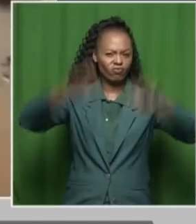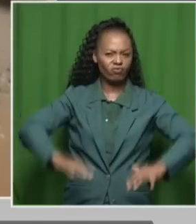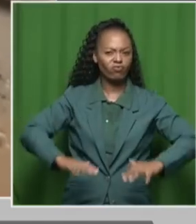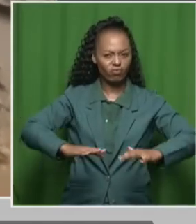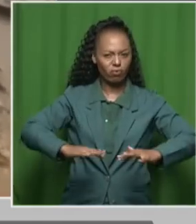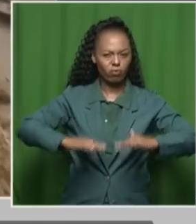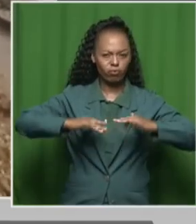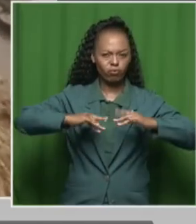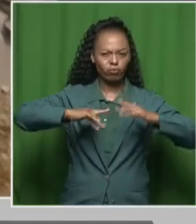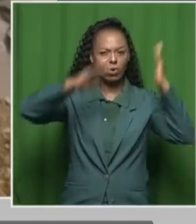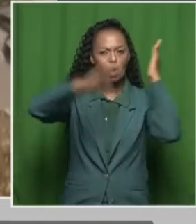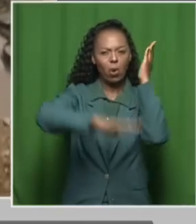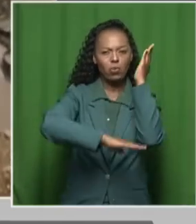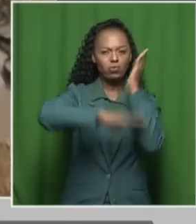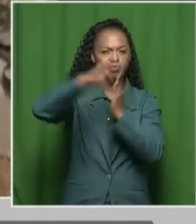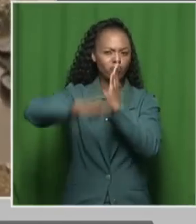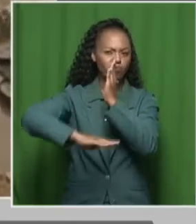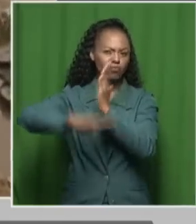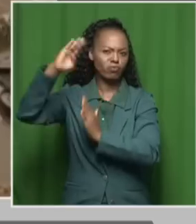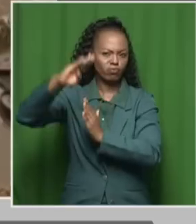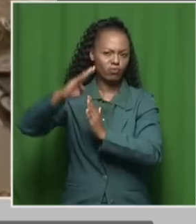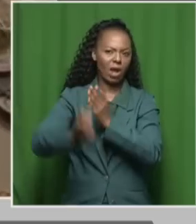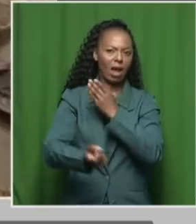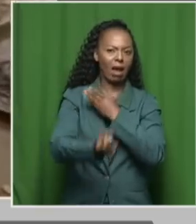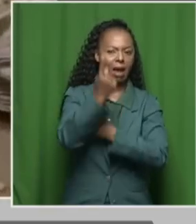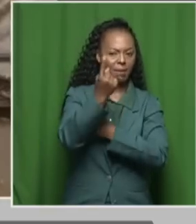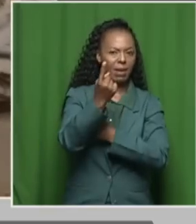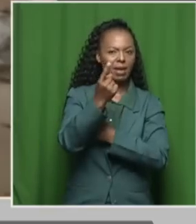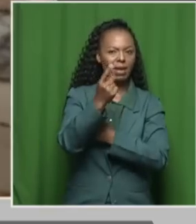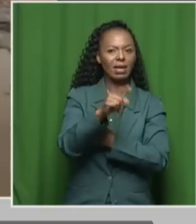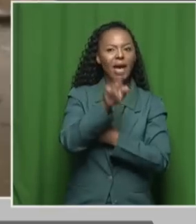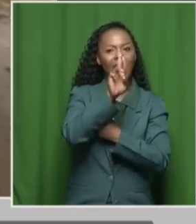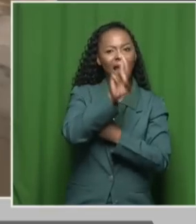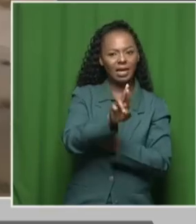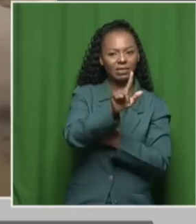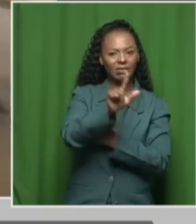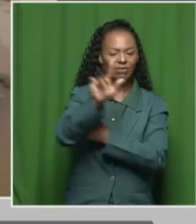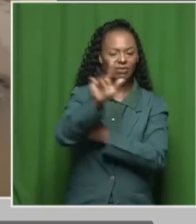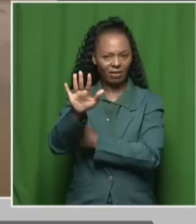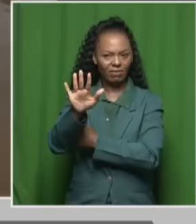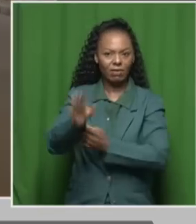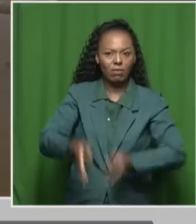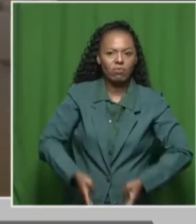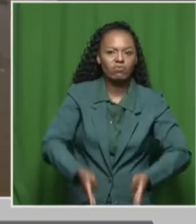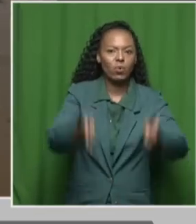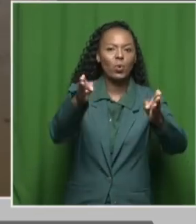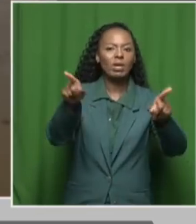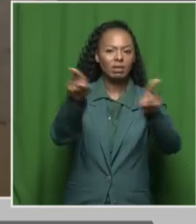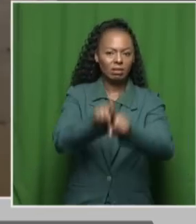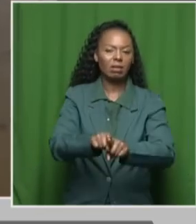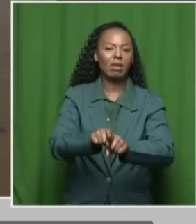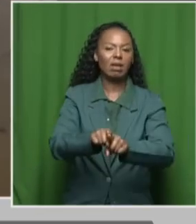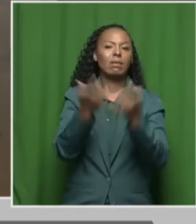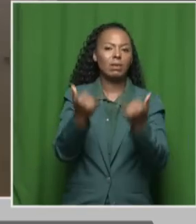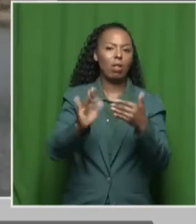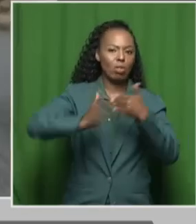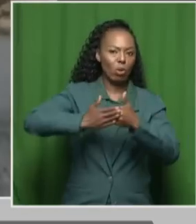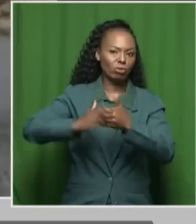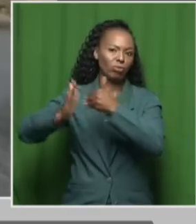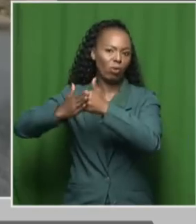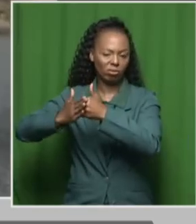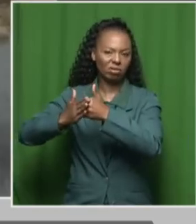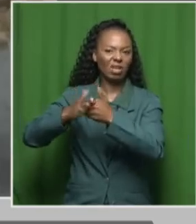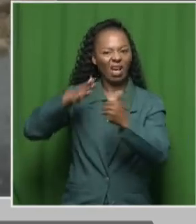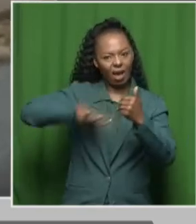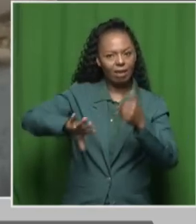The Rockfall R75 as reported, and several roads have been closed